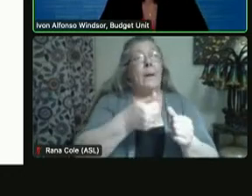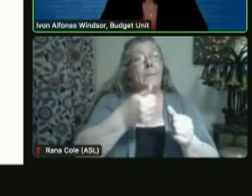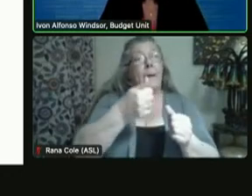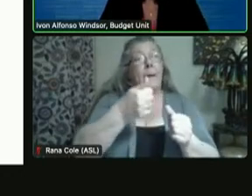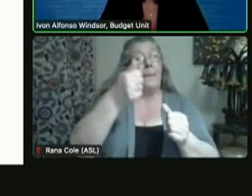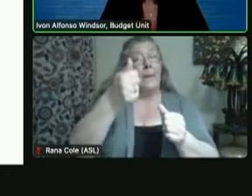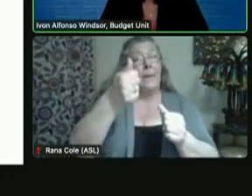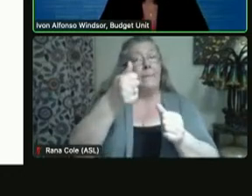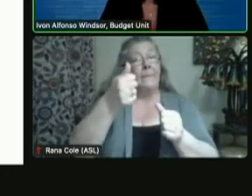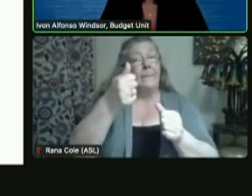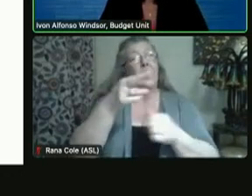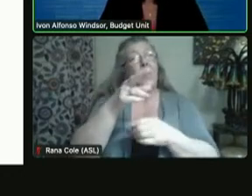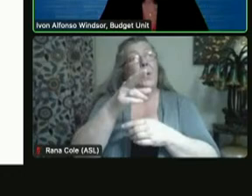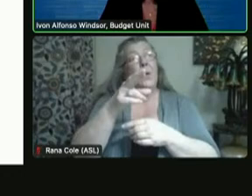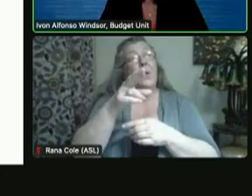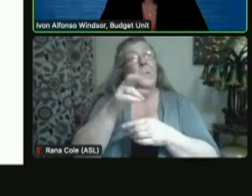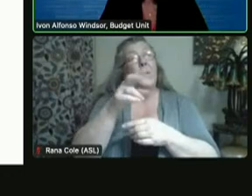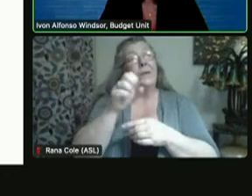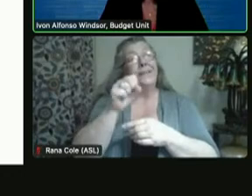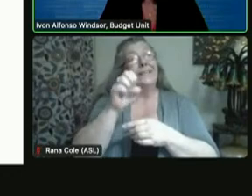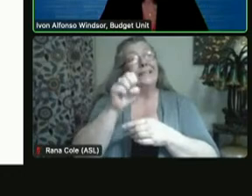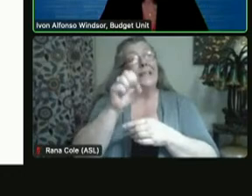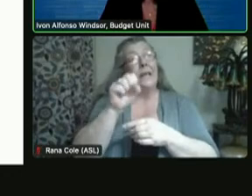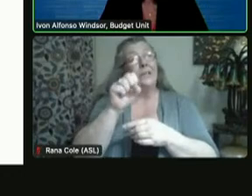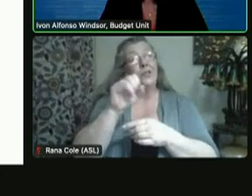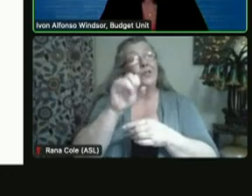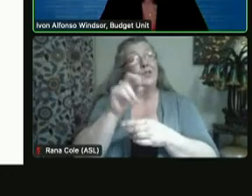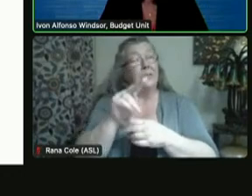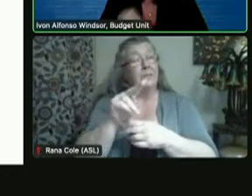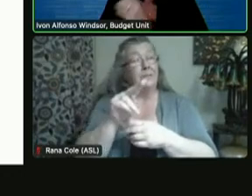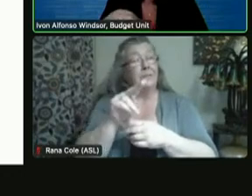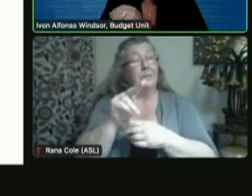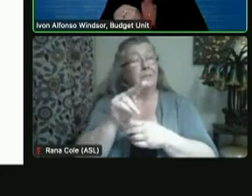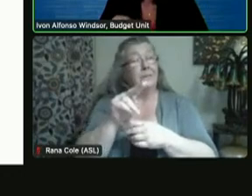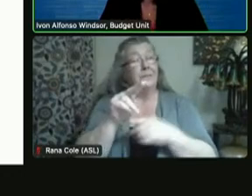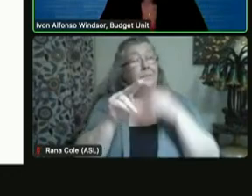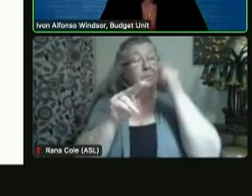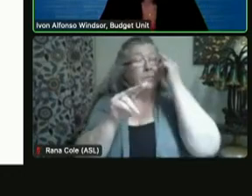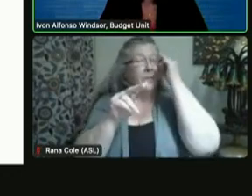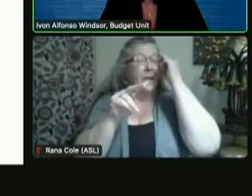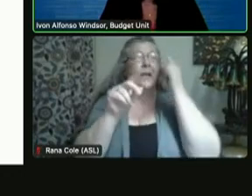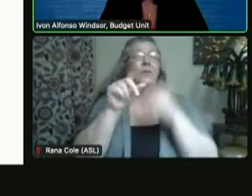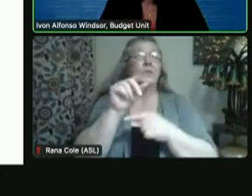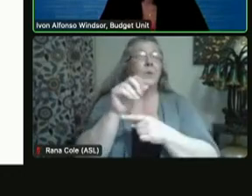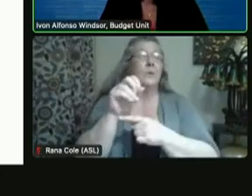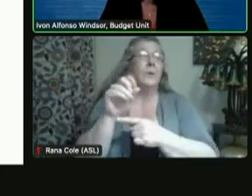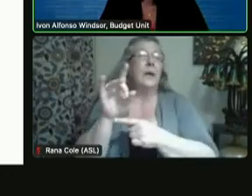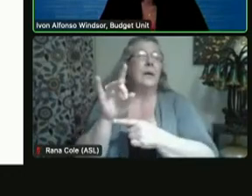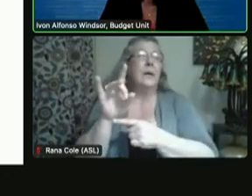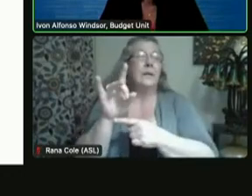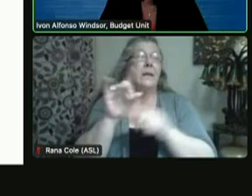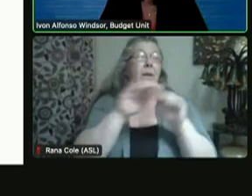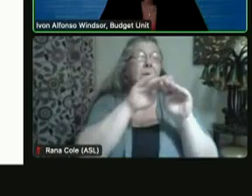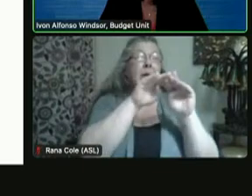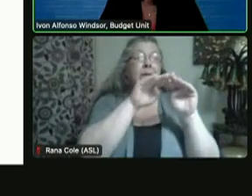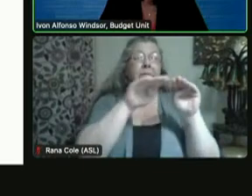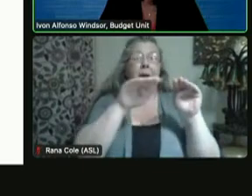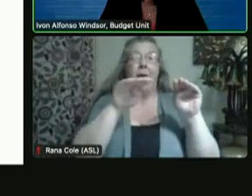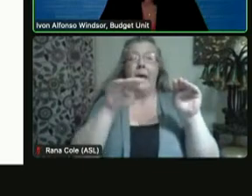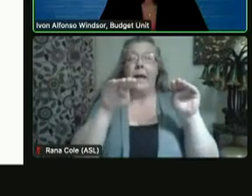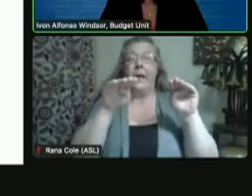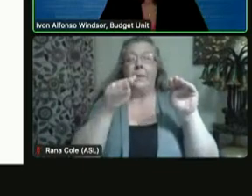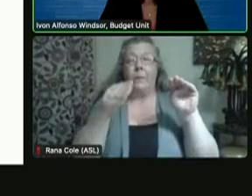2008. Between 2008 and 2016, it remained mostly flat, even decreasing in the